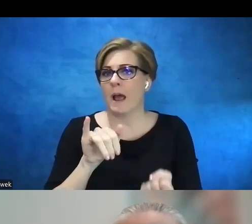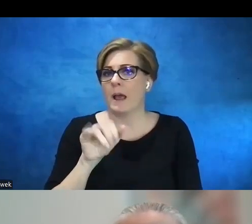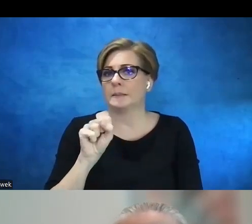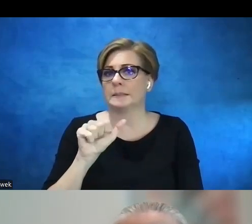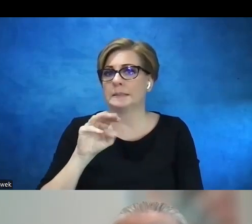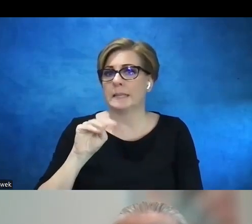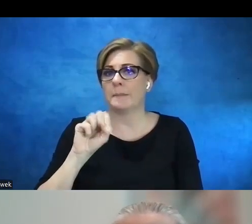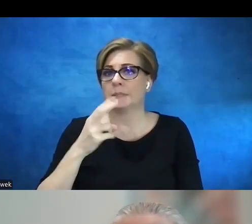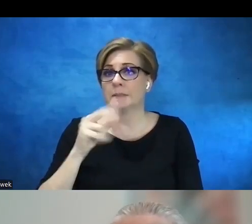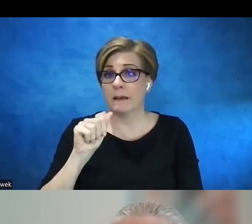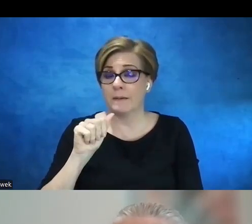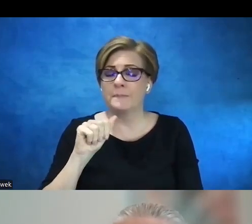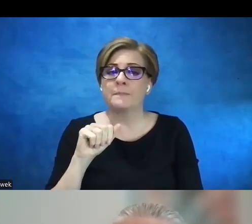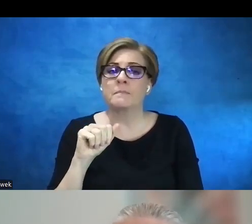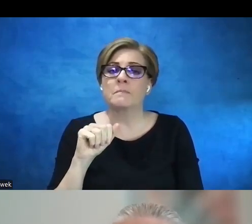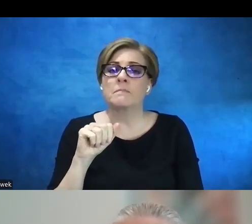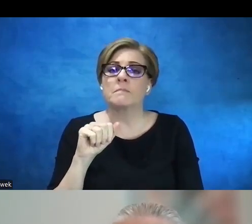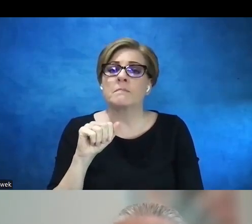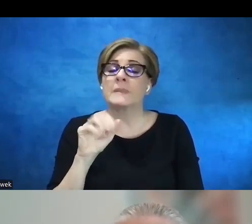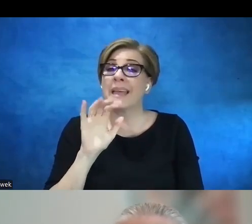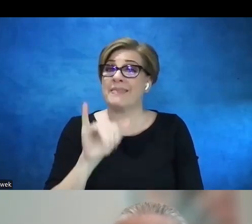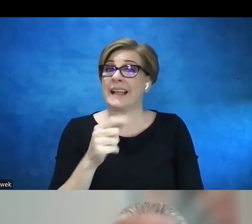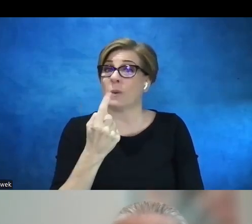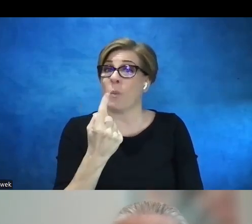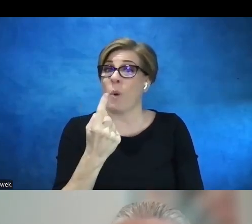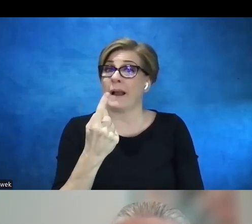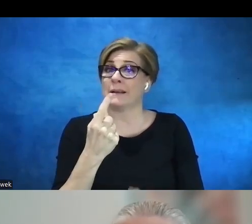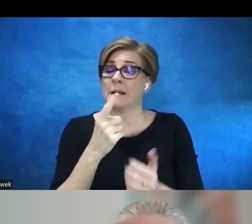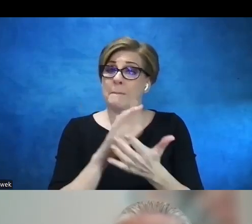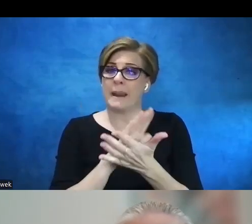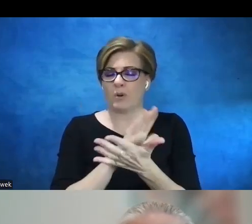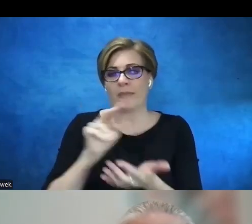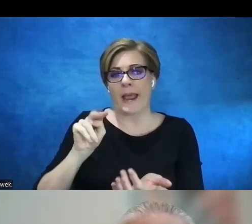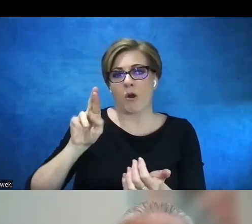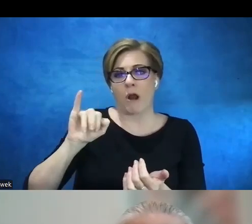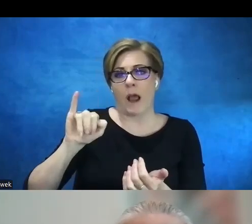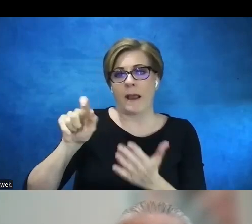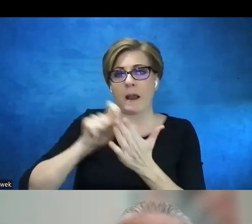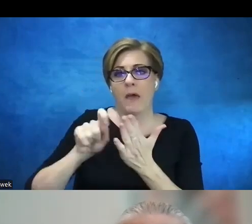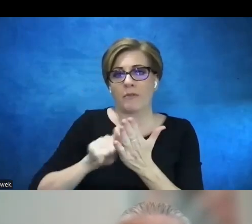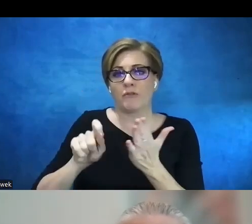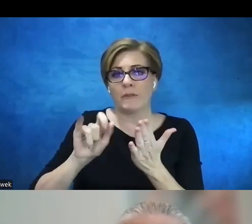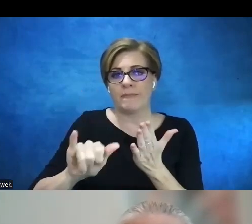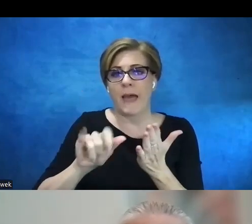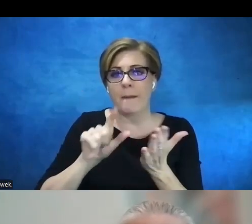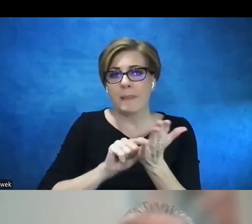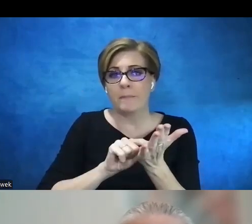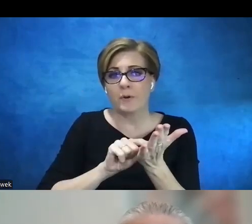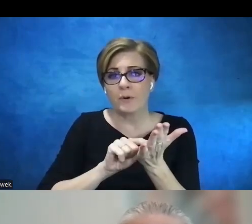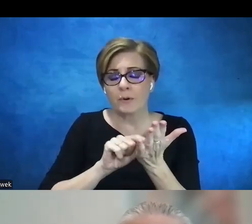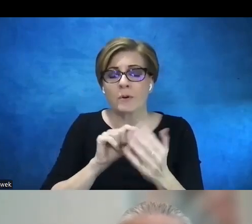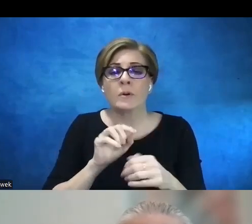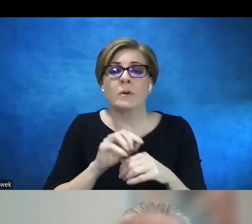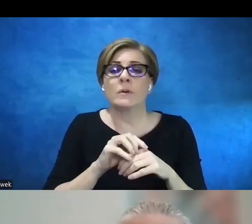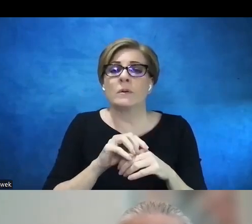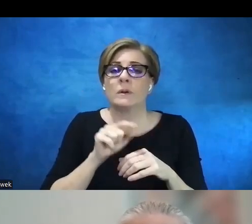here. And this is one of the papers actually that NRI authored. So it's a very well done